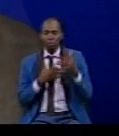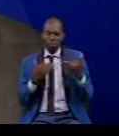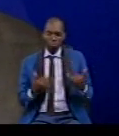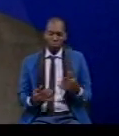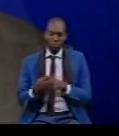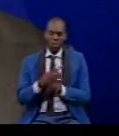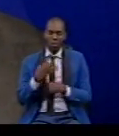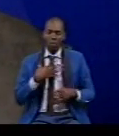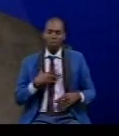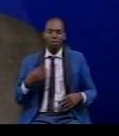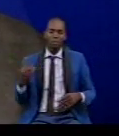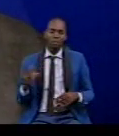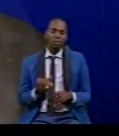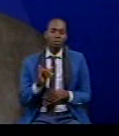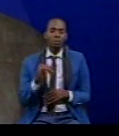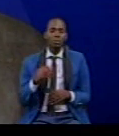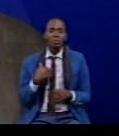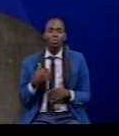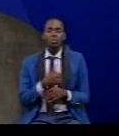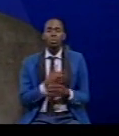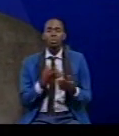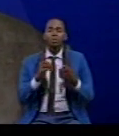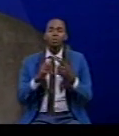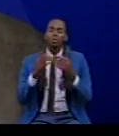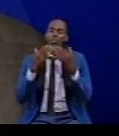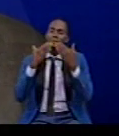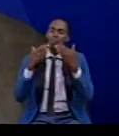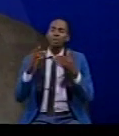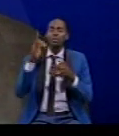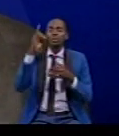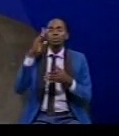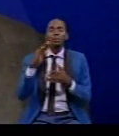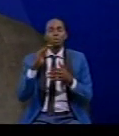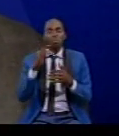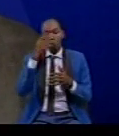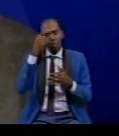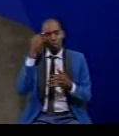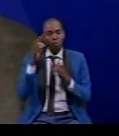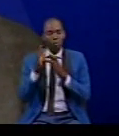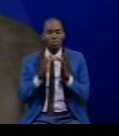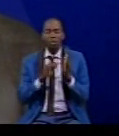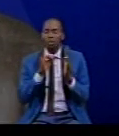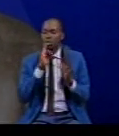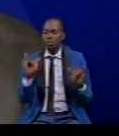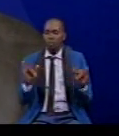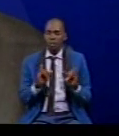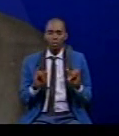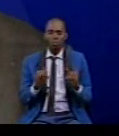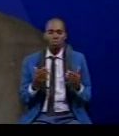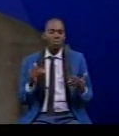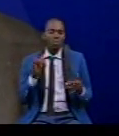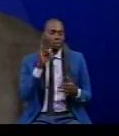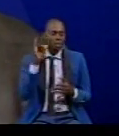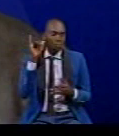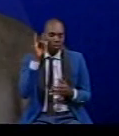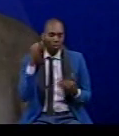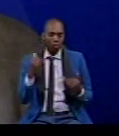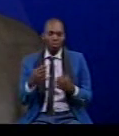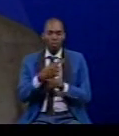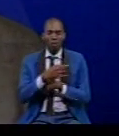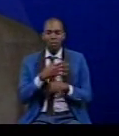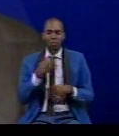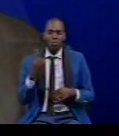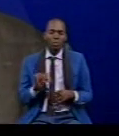lie. The people that go to do evil Monday, Tuesday, Wednesday, Thursday, Friday, Saturday,